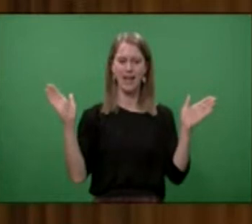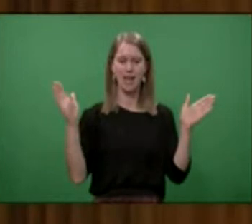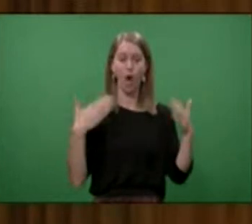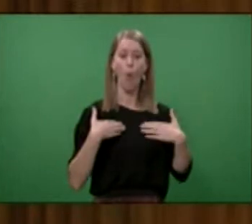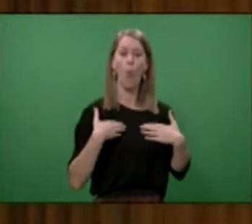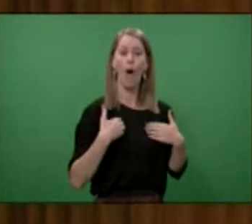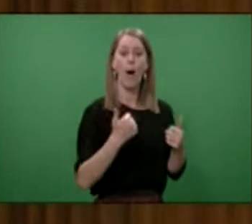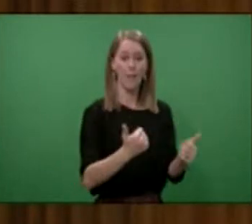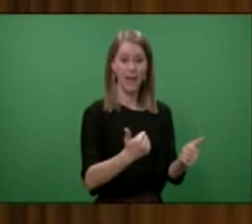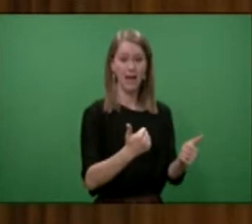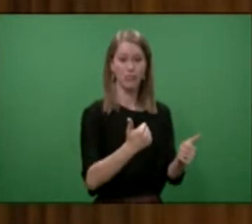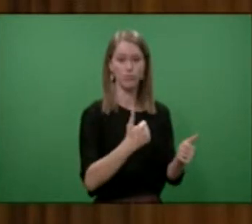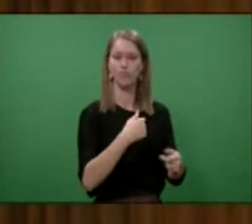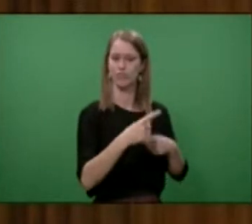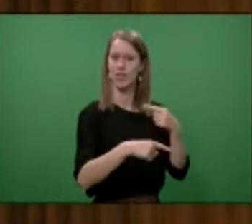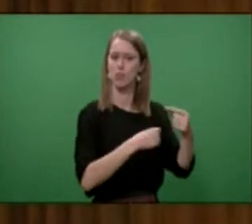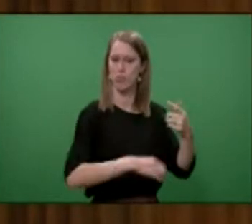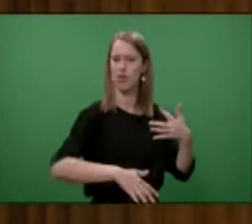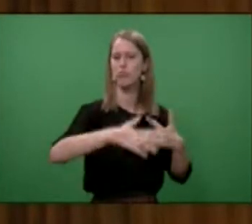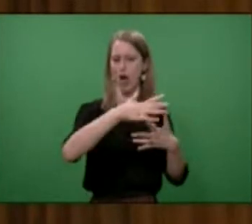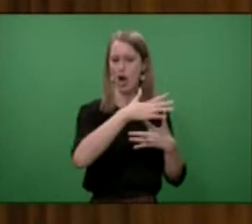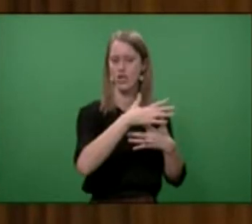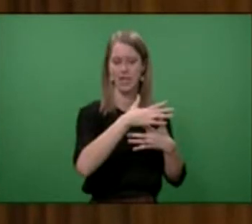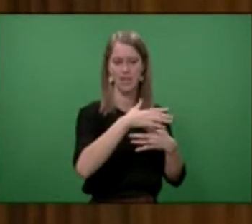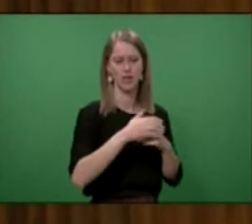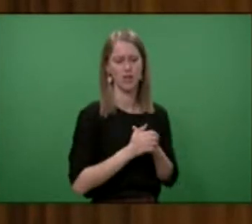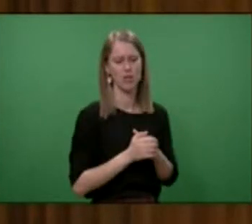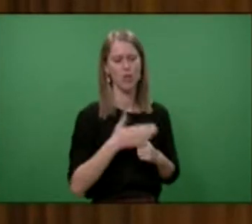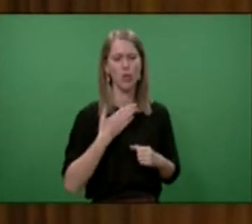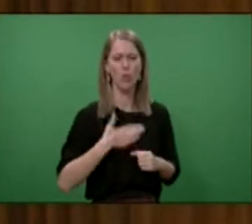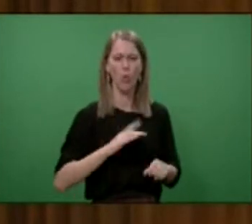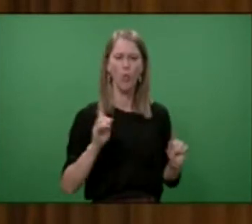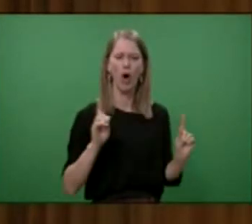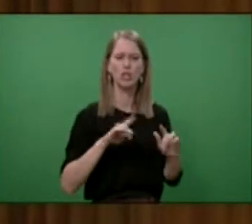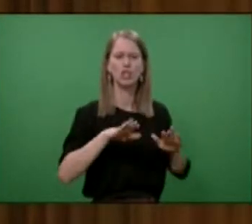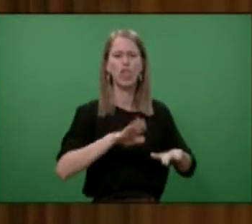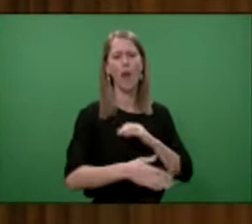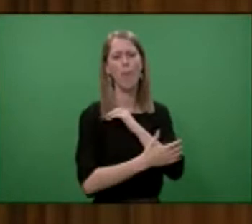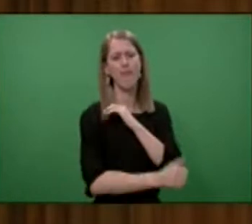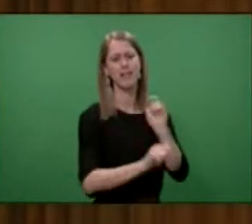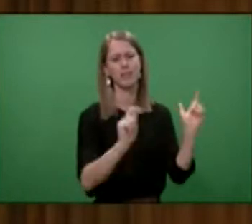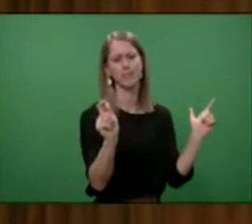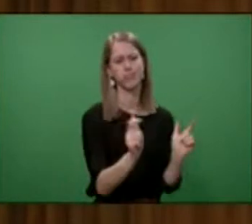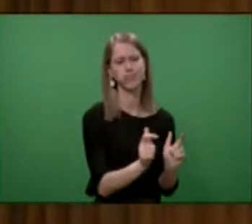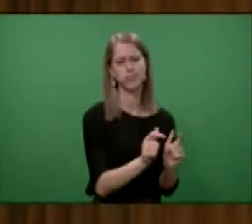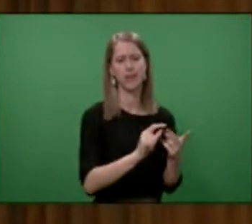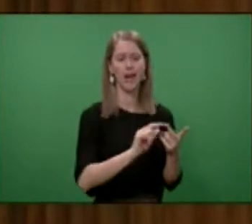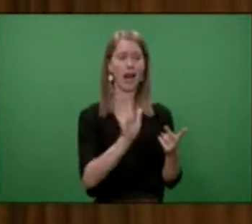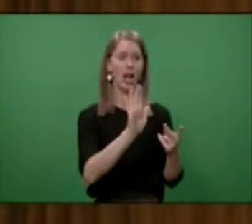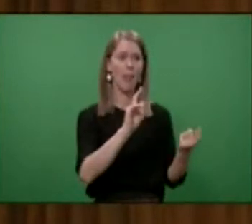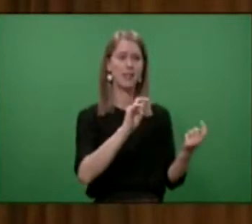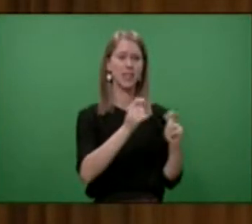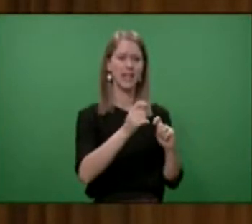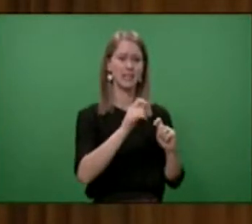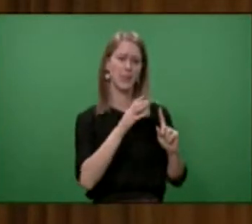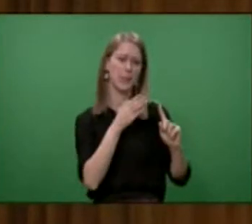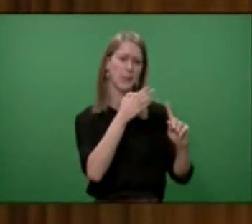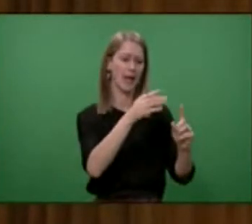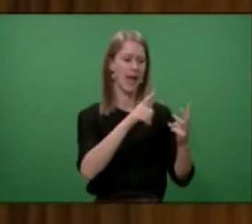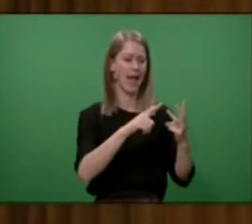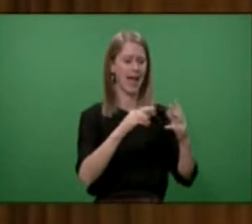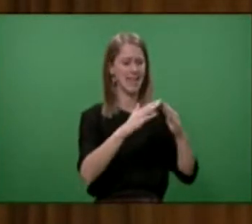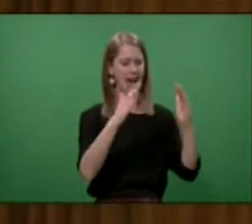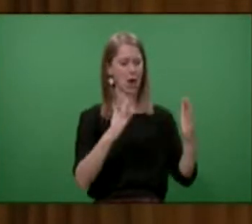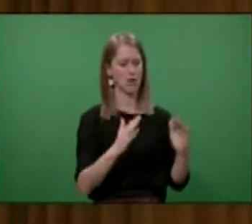for government this term, with a focus on reducing child poverty, tackling climate change, and addressing housing.